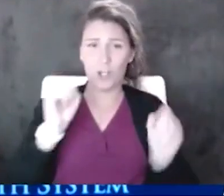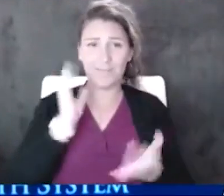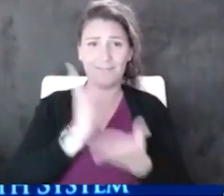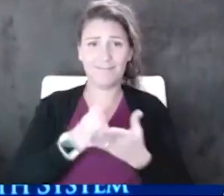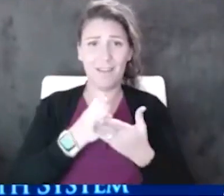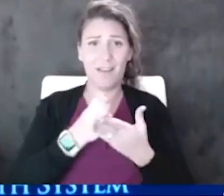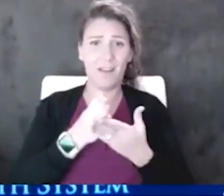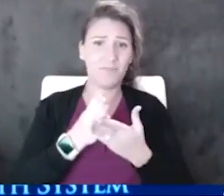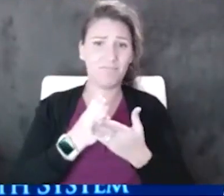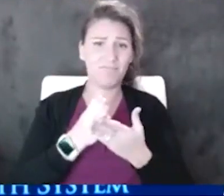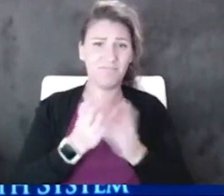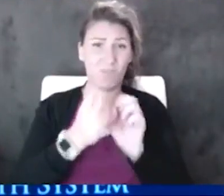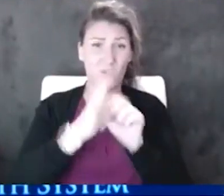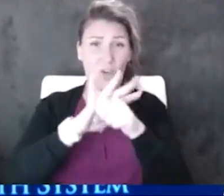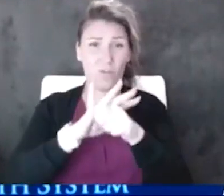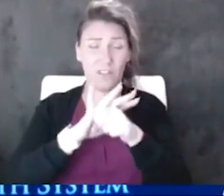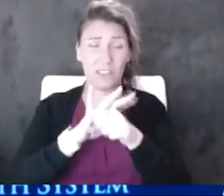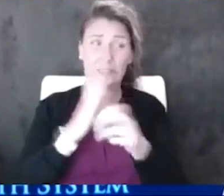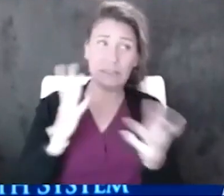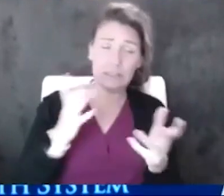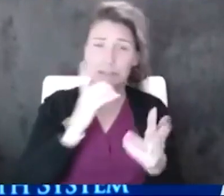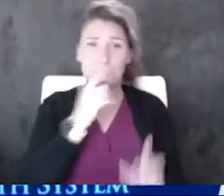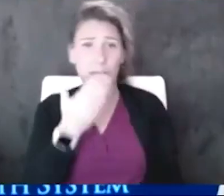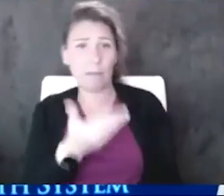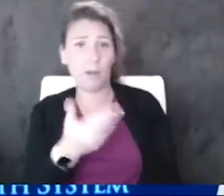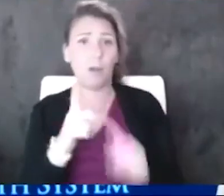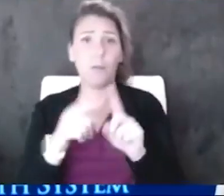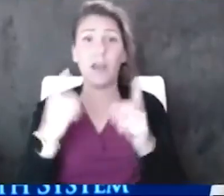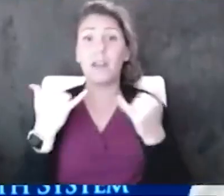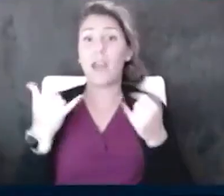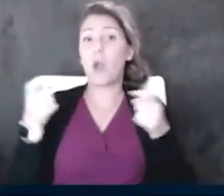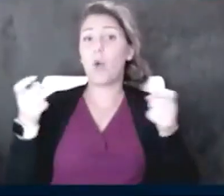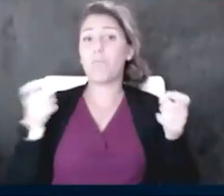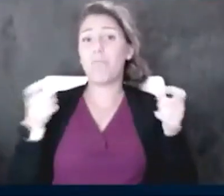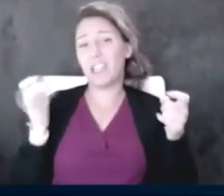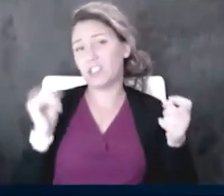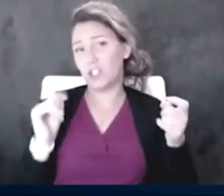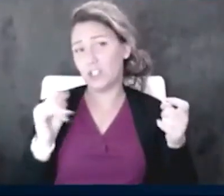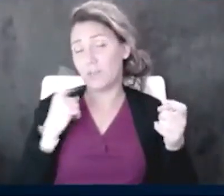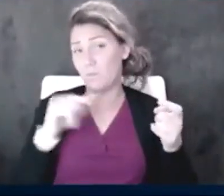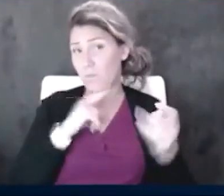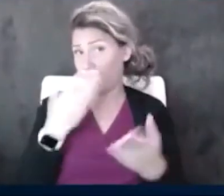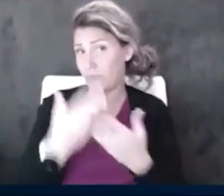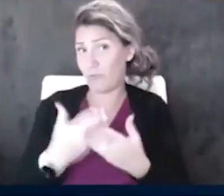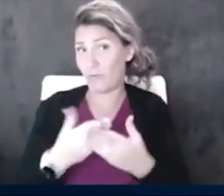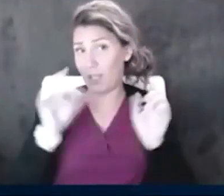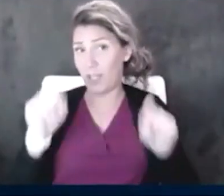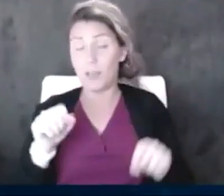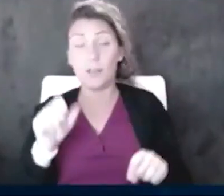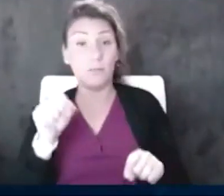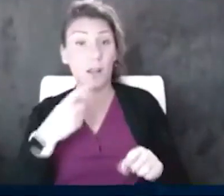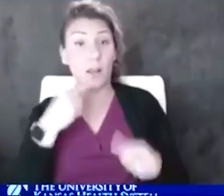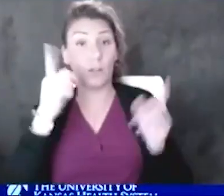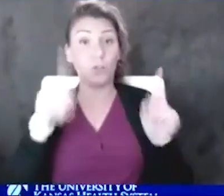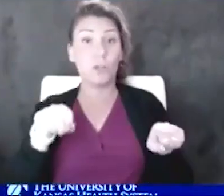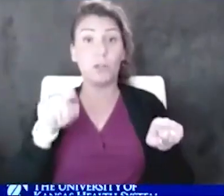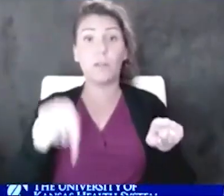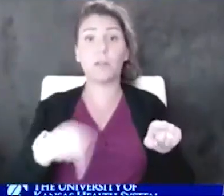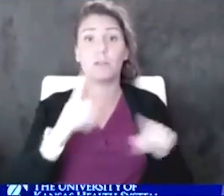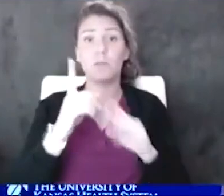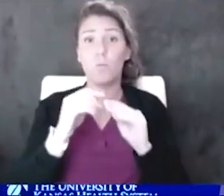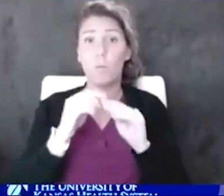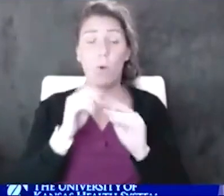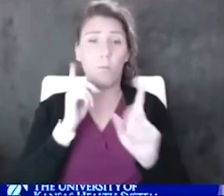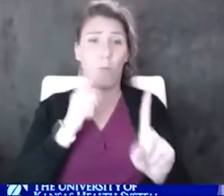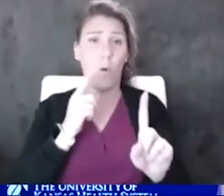think what we can do is we can manage the pandemic, and we've proven we can do that, Hawkeye. Yeah, I agree. I think this is one more point, along with many,